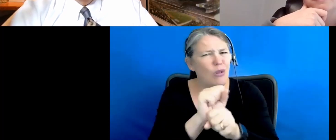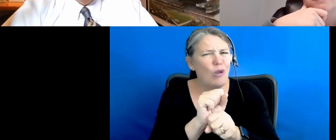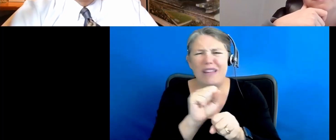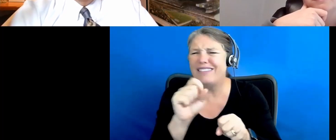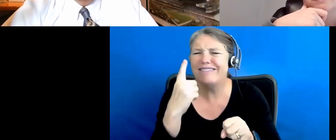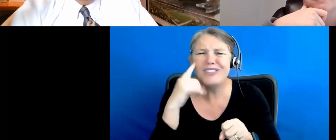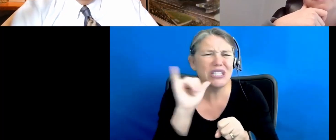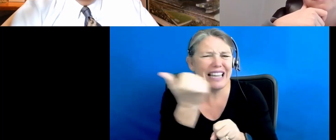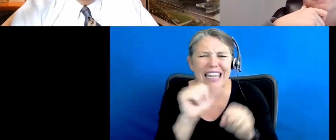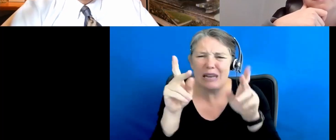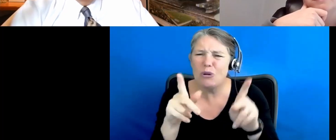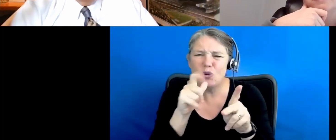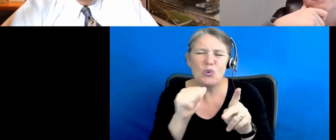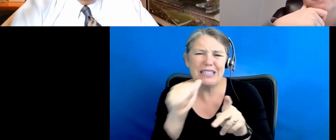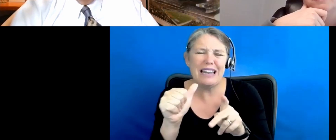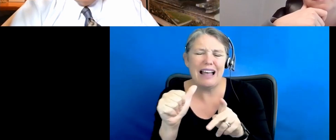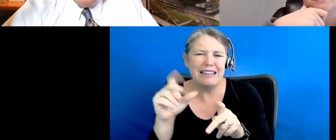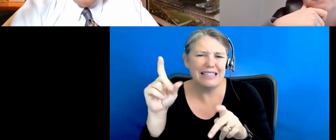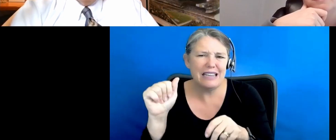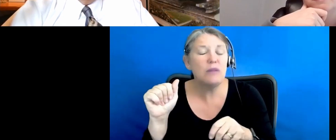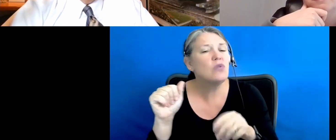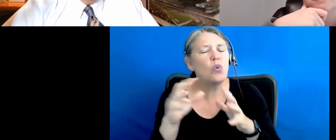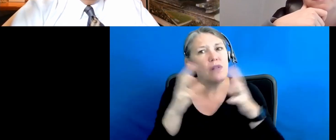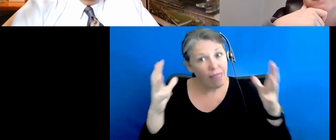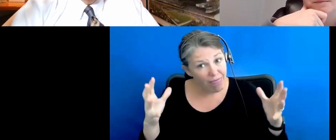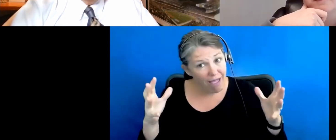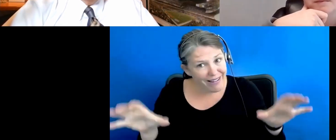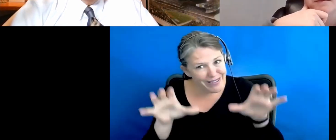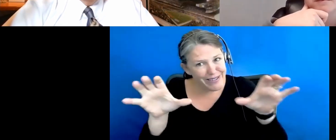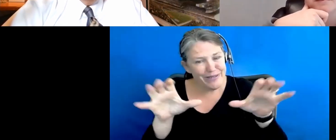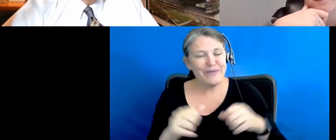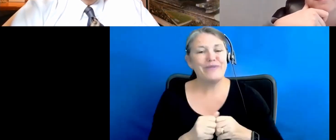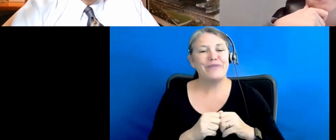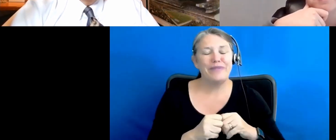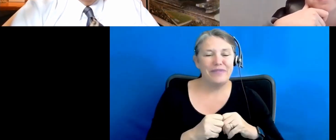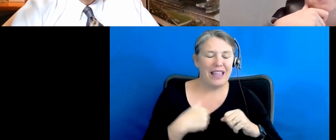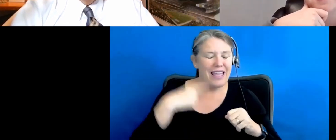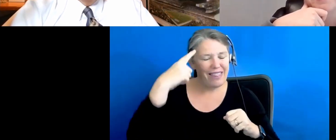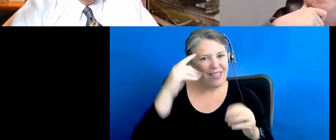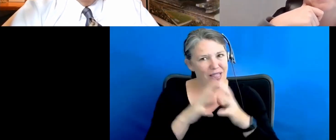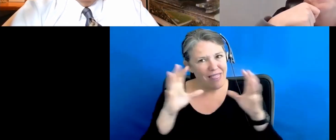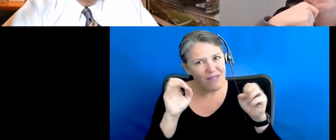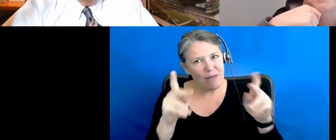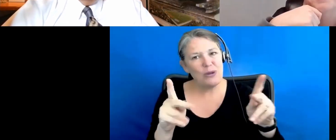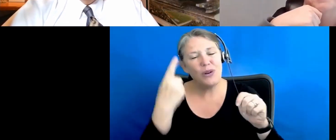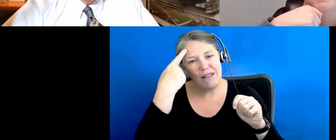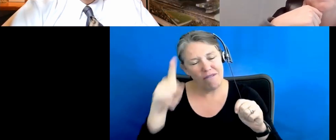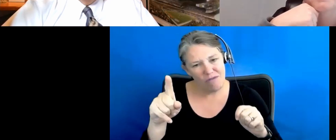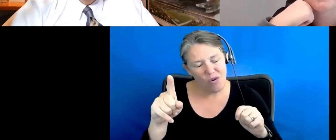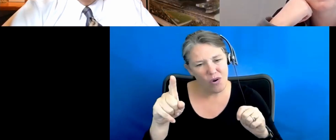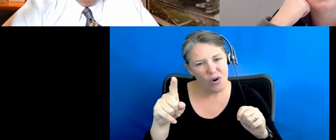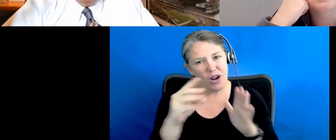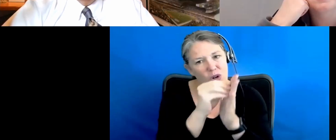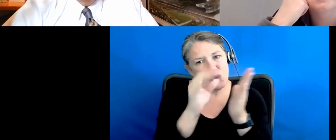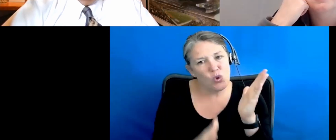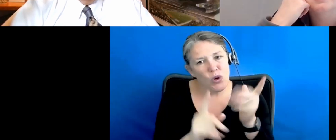who is not disabled. So there's a lot to do. I think there's There are significant opportunities for students